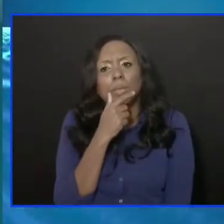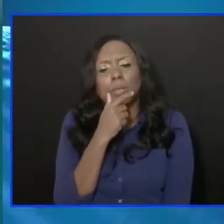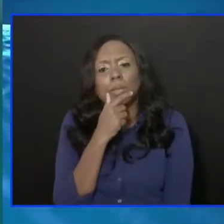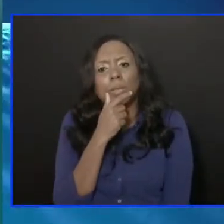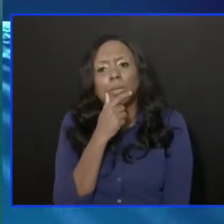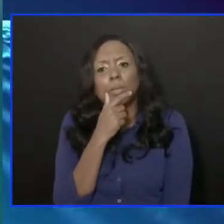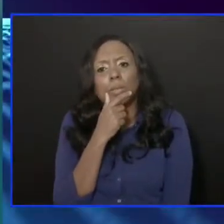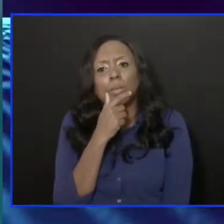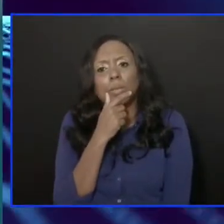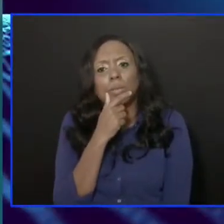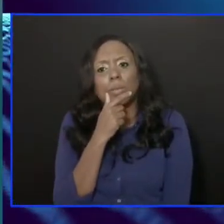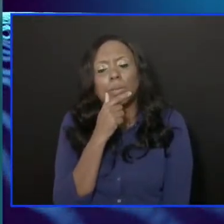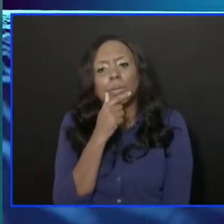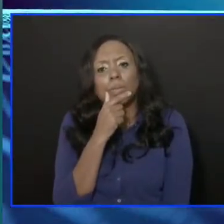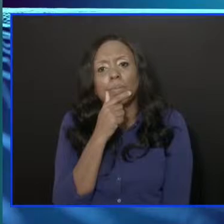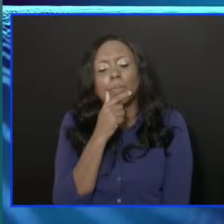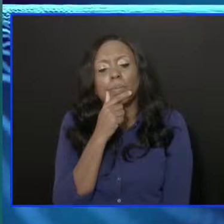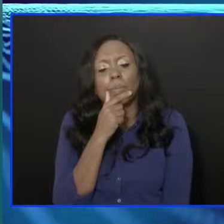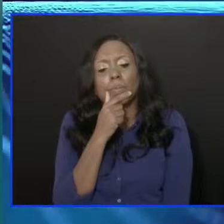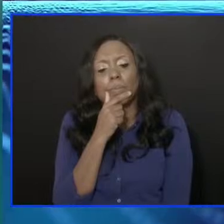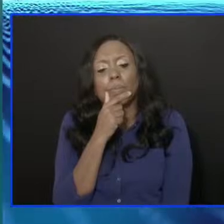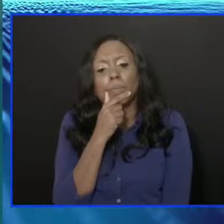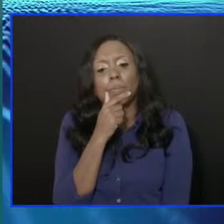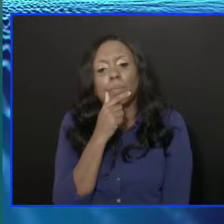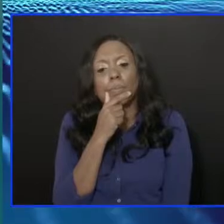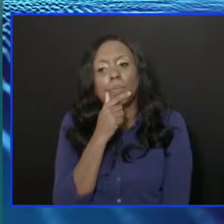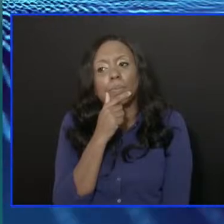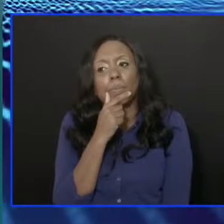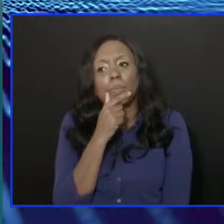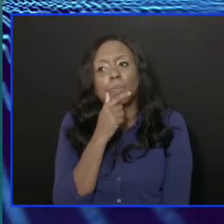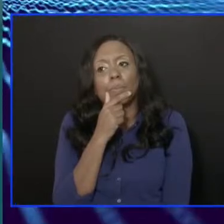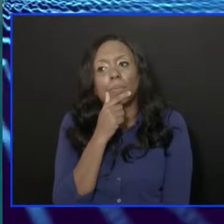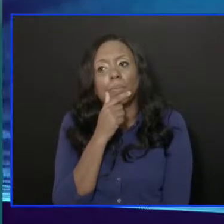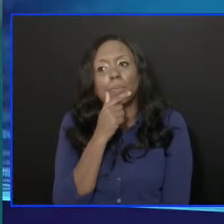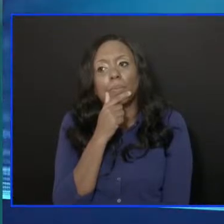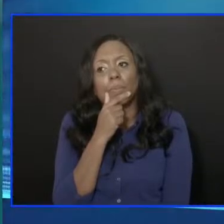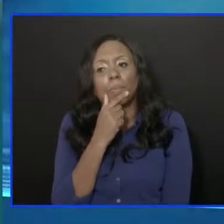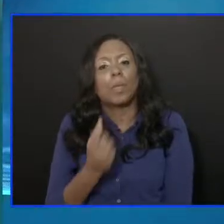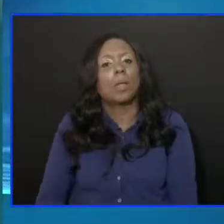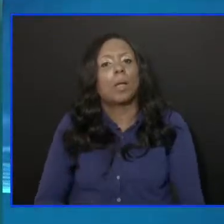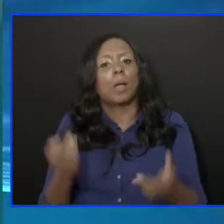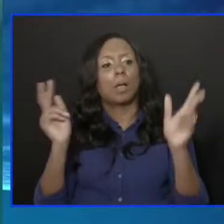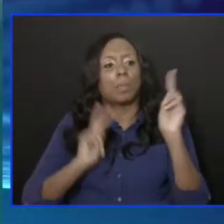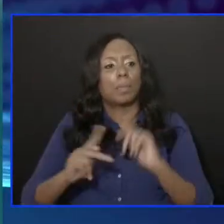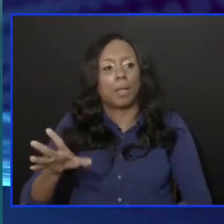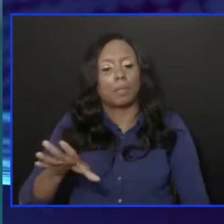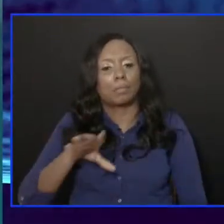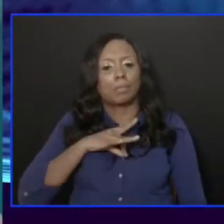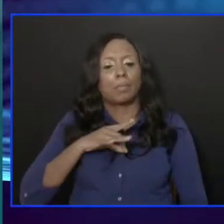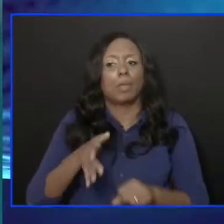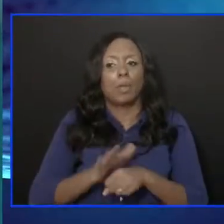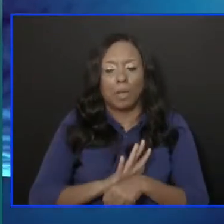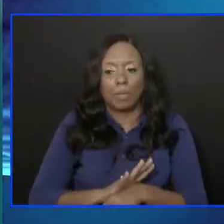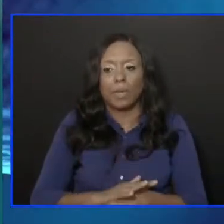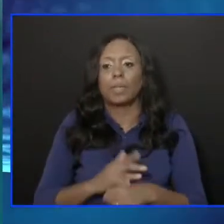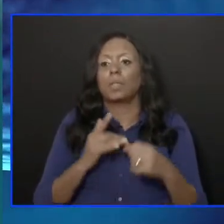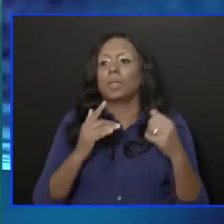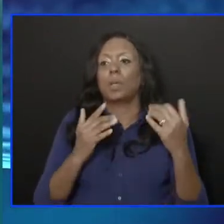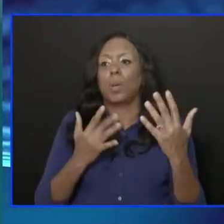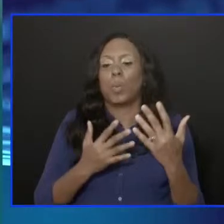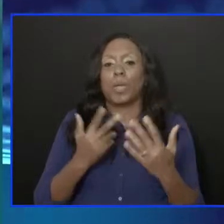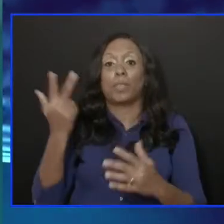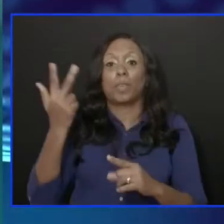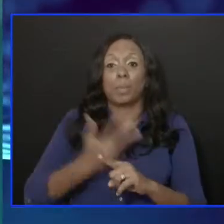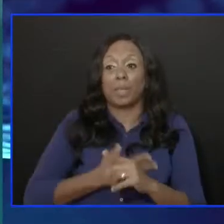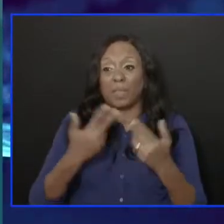many people in your system did contract the disease, went through a 3-month process where they fully recovered and